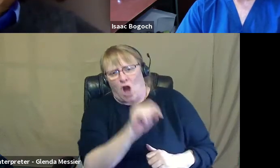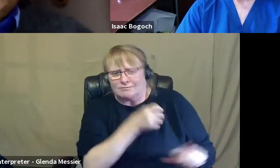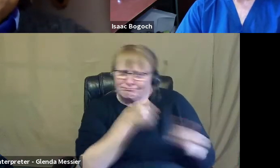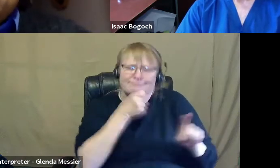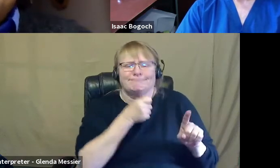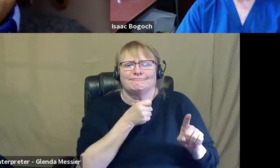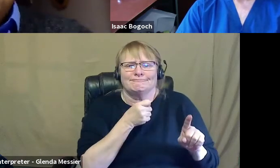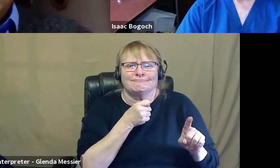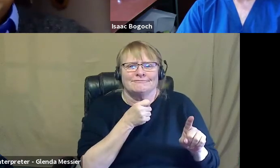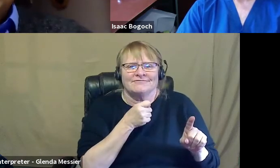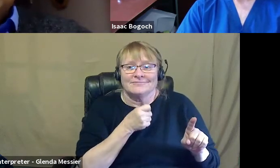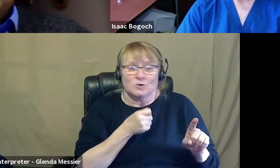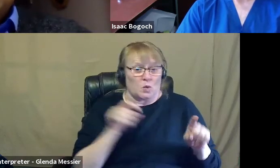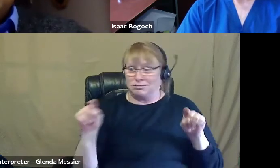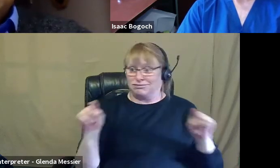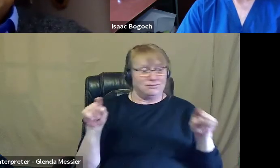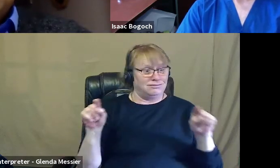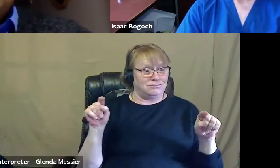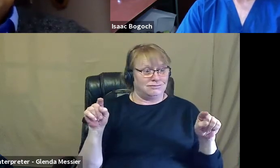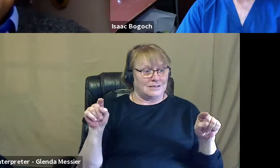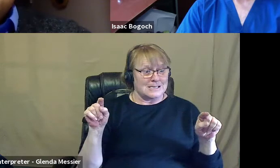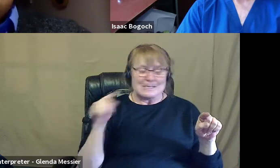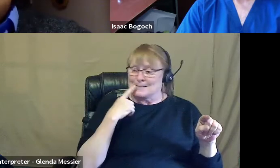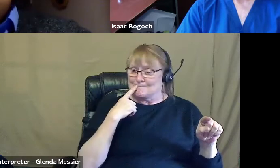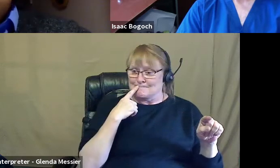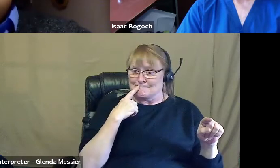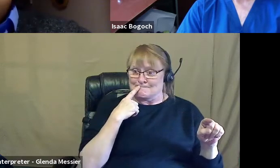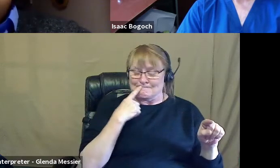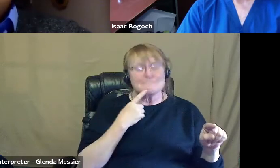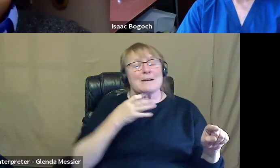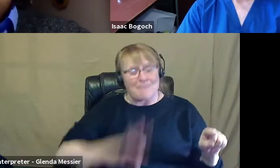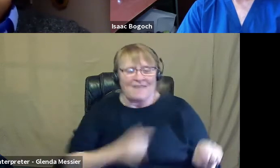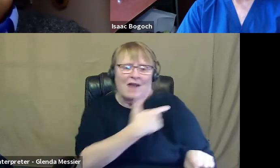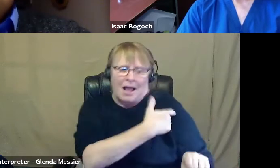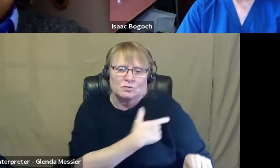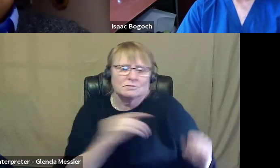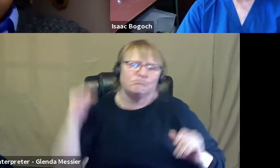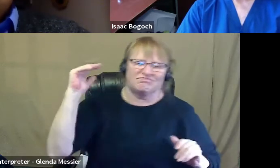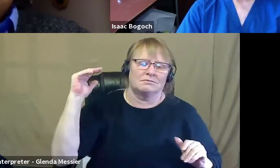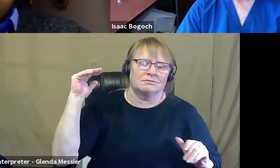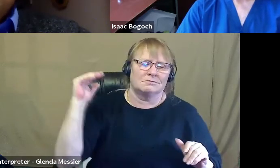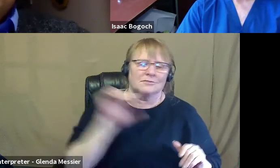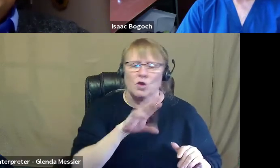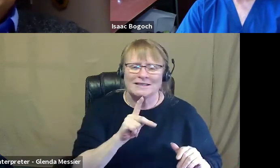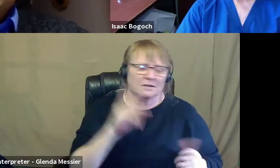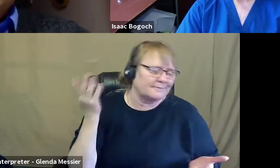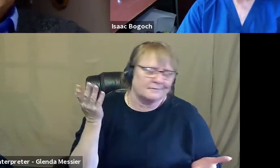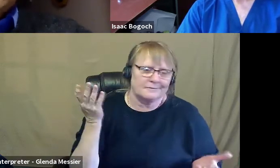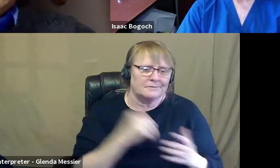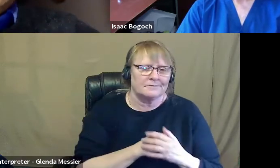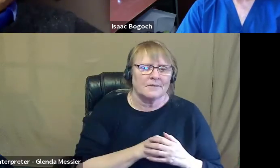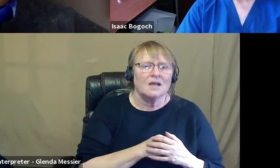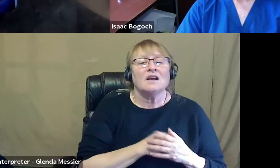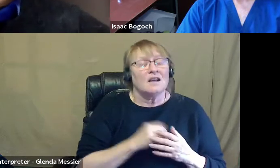the benefits certainly outweigh the risks, right, of getting this vaccine. So, again, this is something that's being looked at very closely. More information is